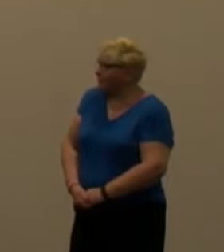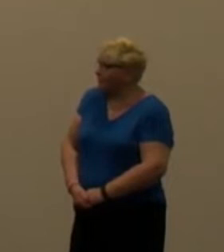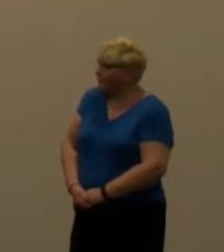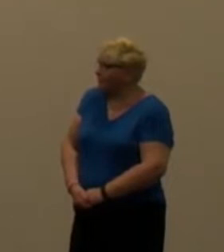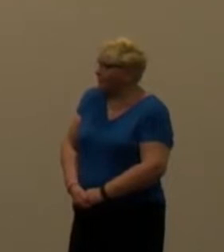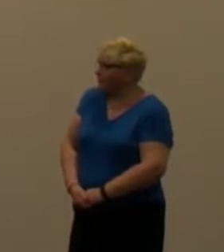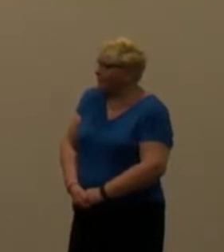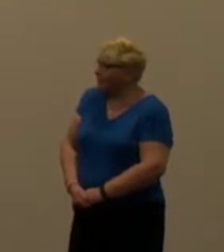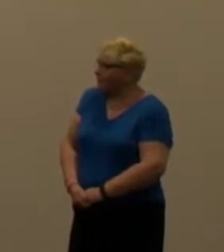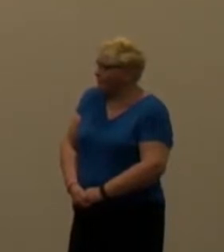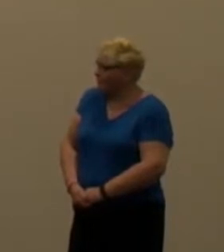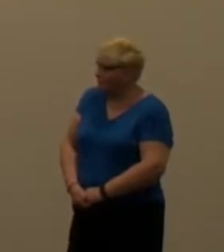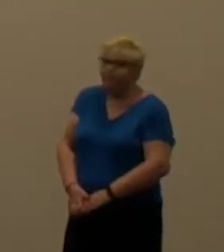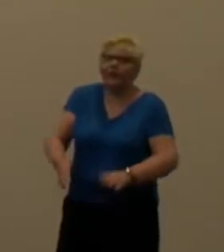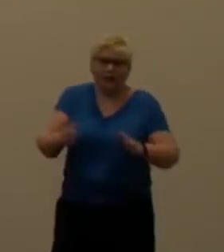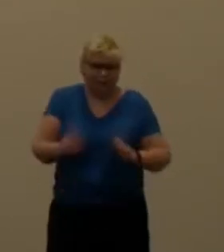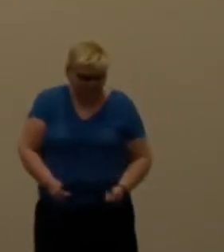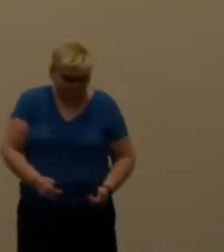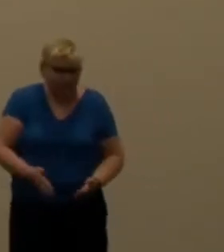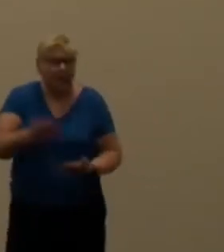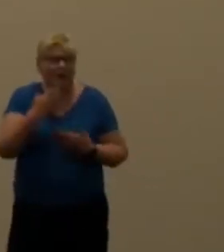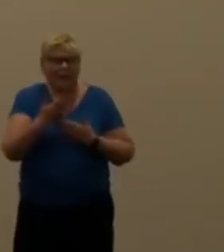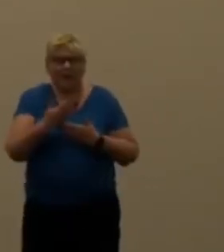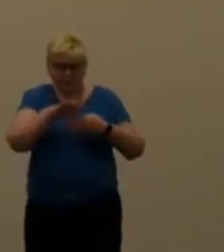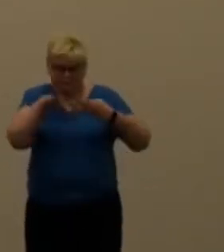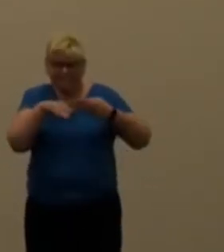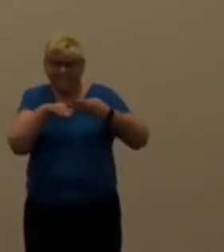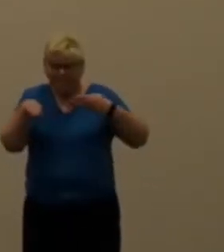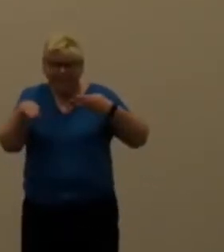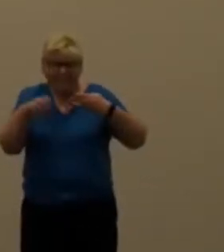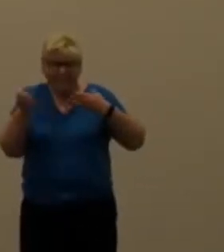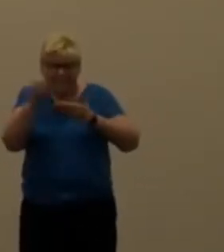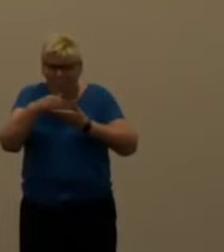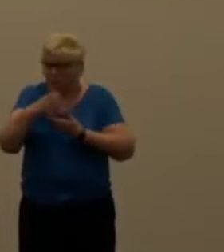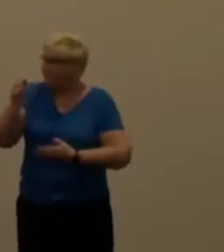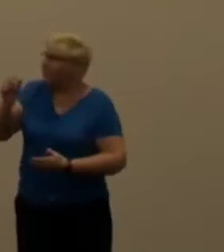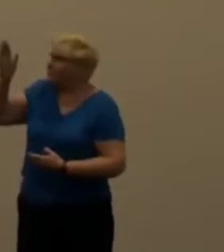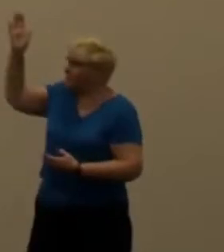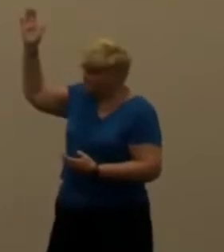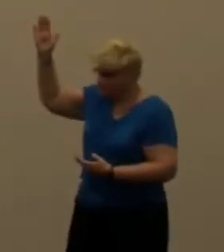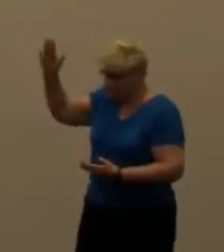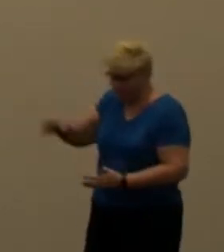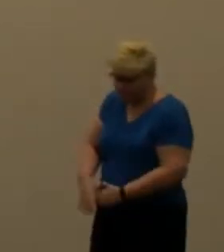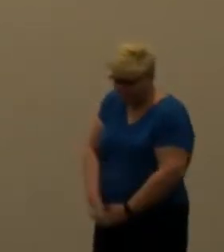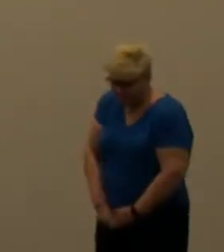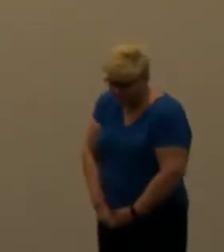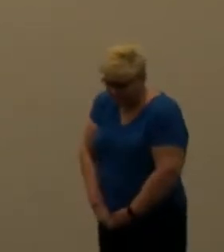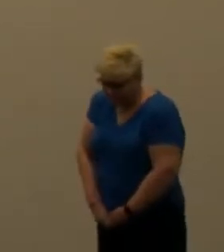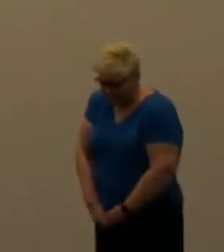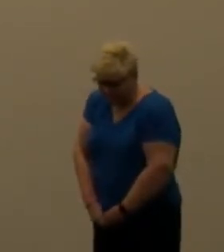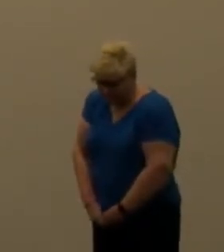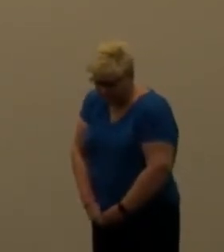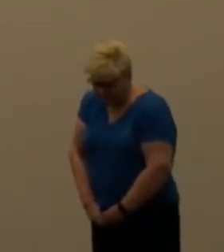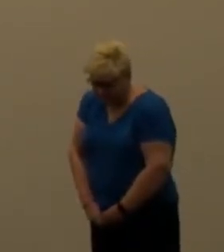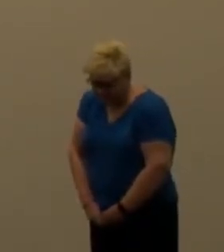Okay. Thank you to our gold sponsors, Companion, Cloud Things, Experian, Incremental, GQ Global,